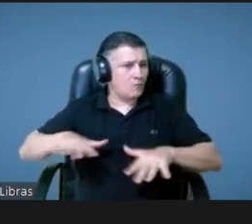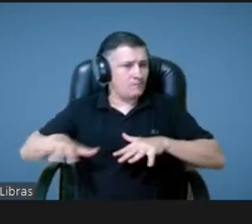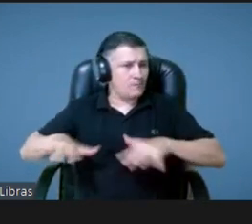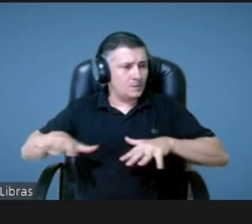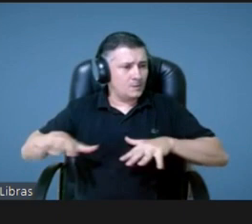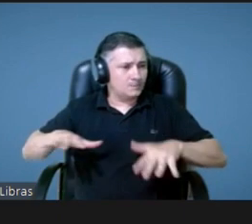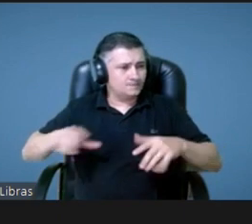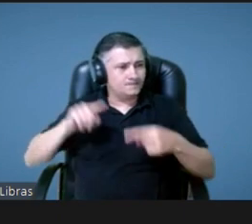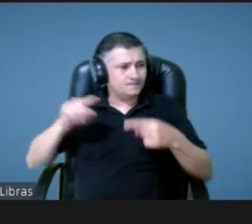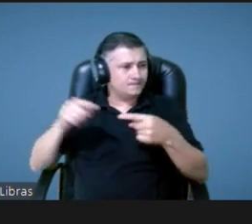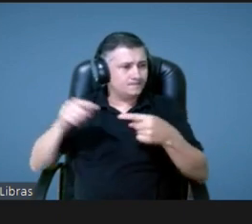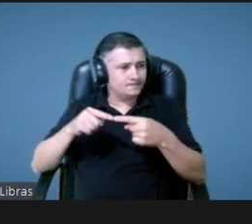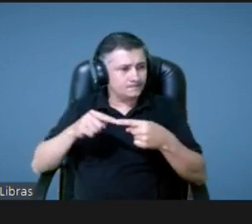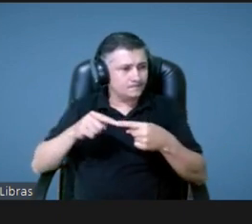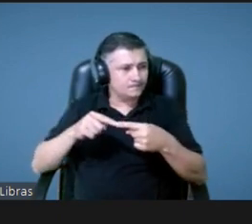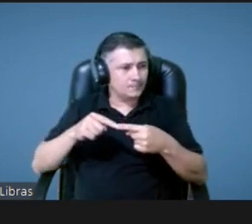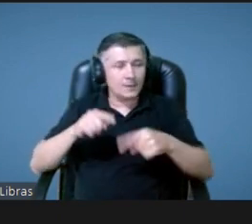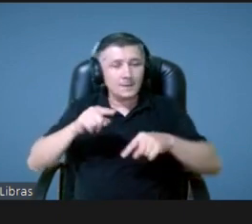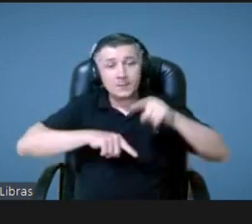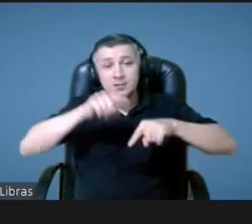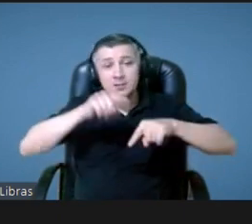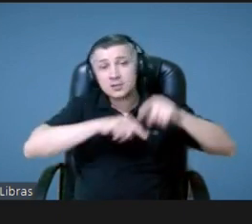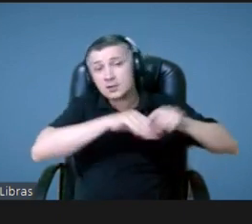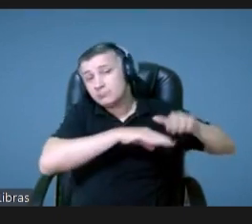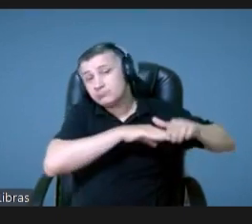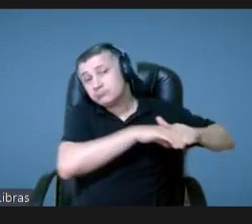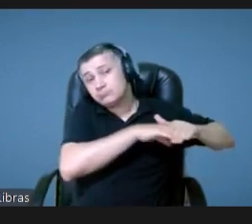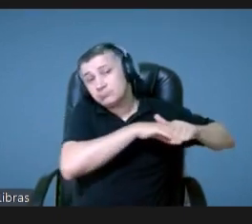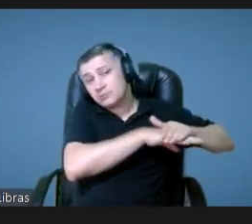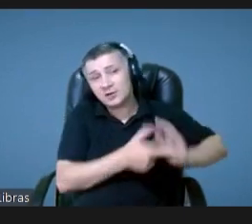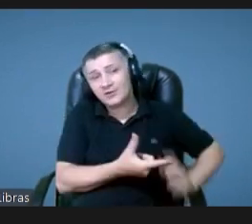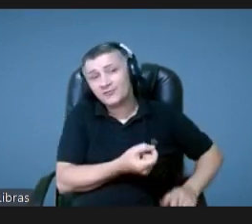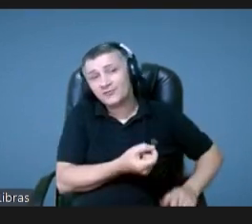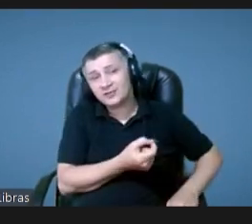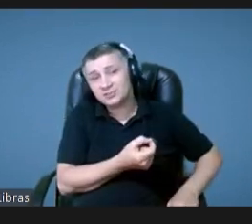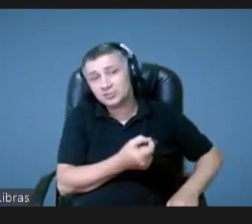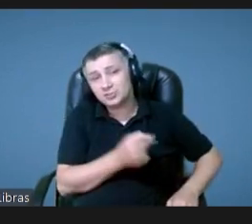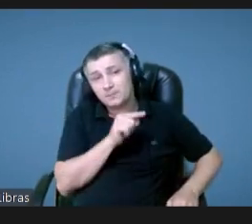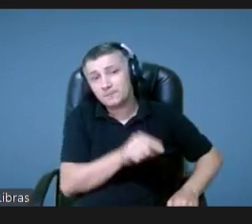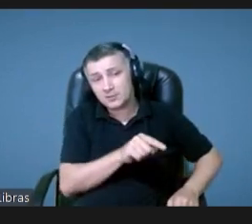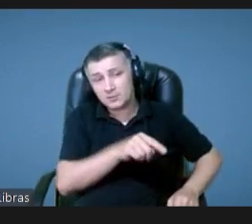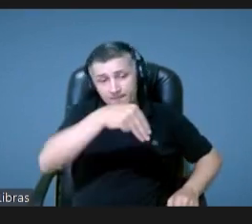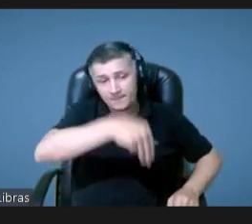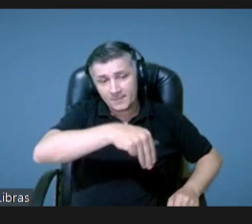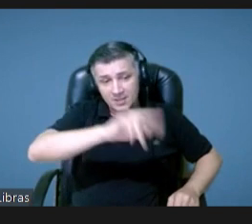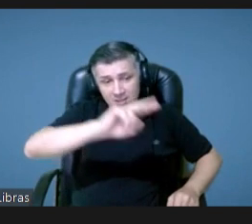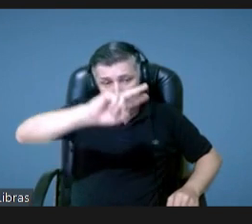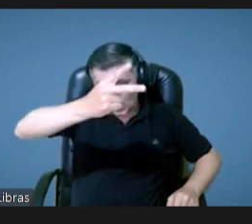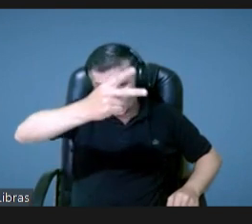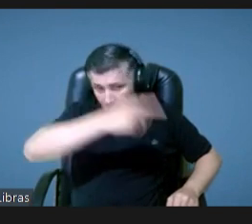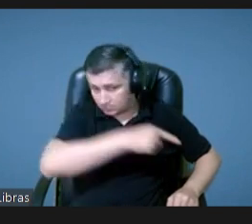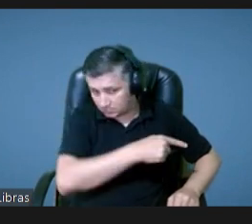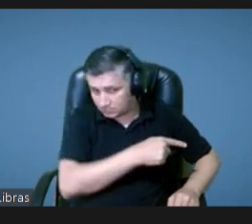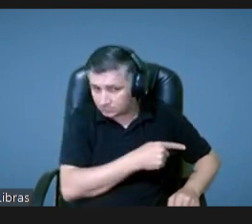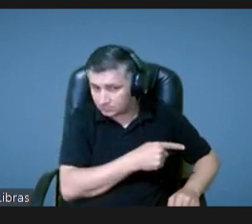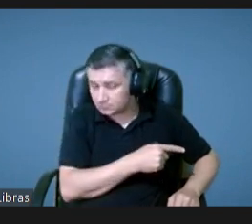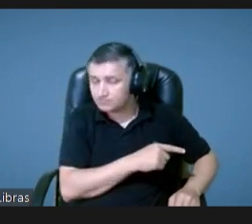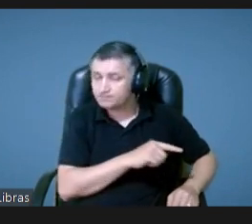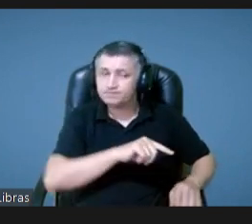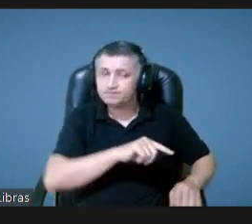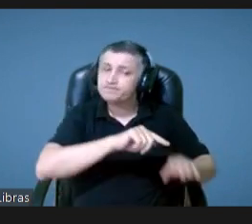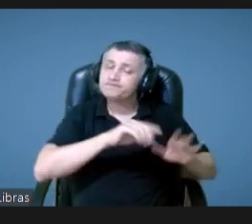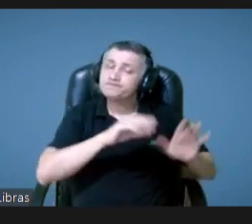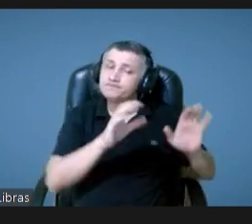we are going, and also we have that inventory of 20,000